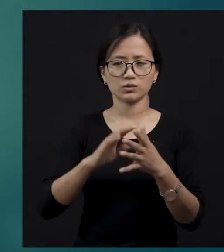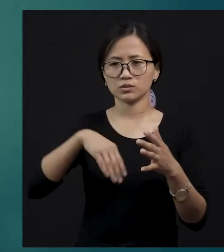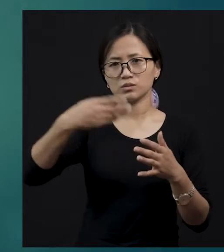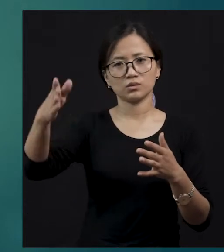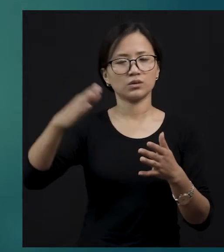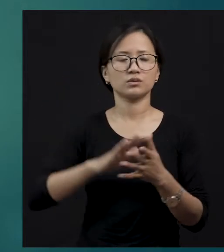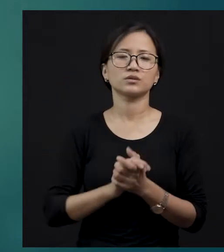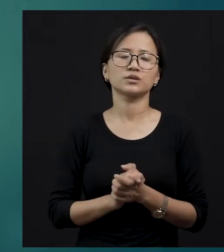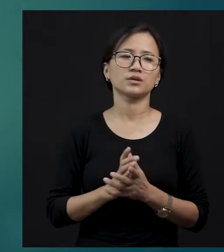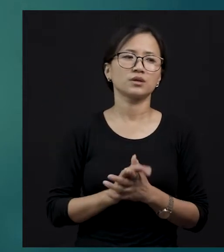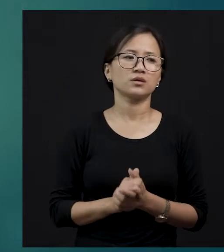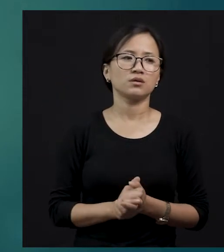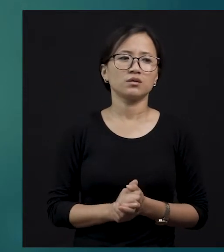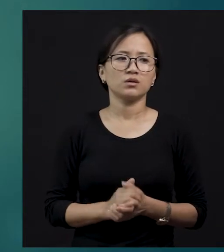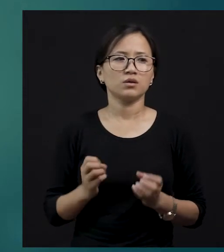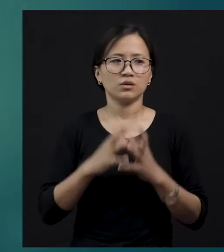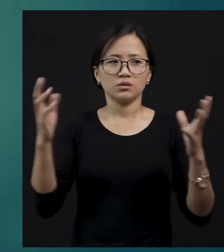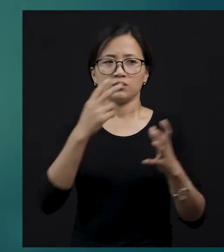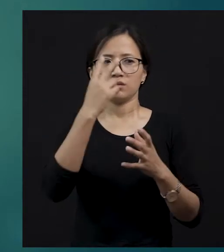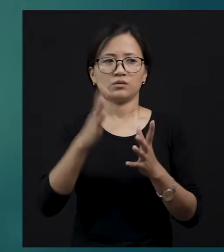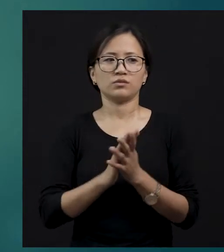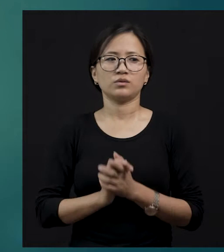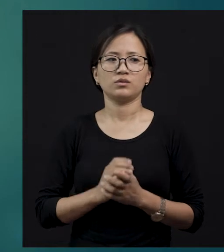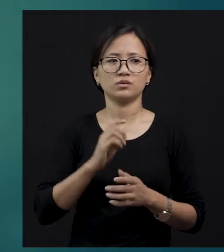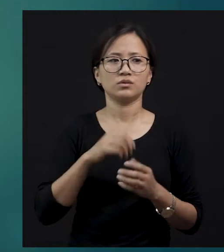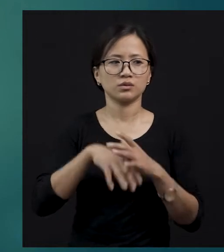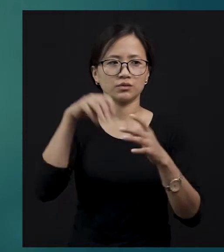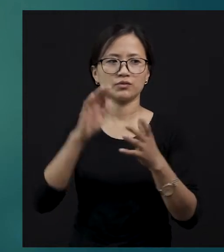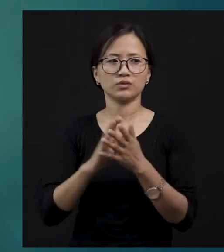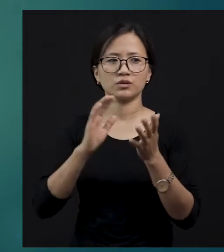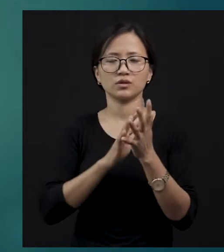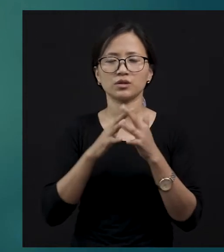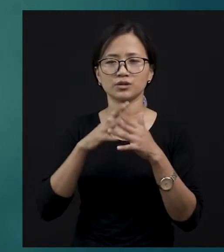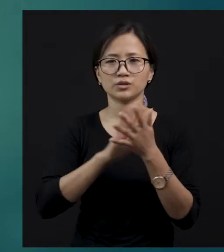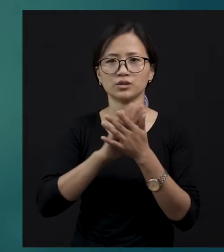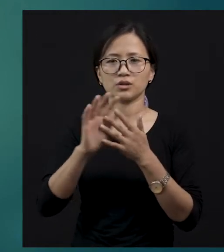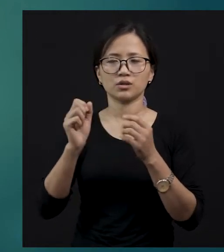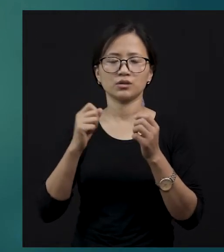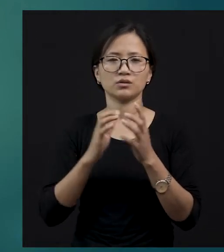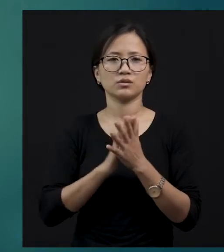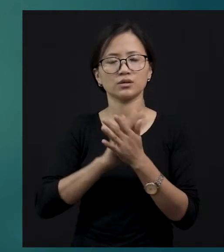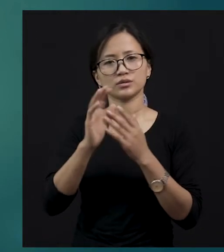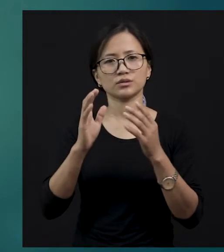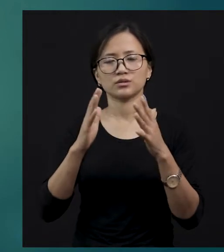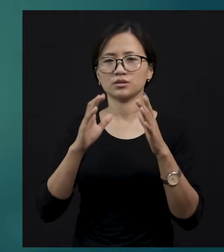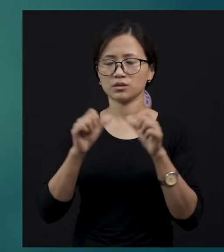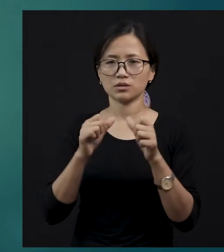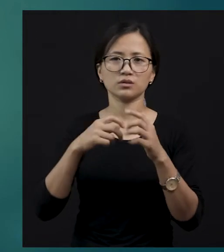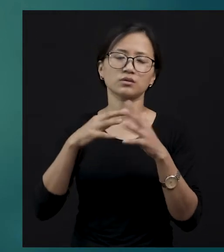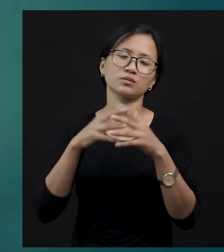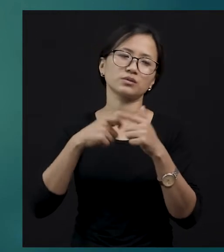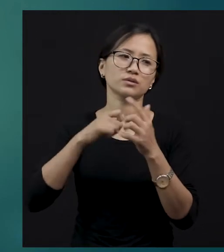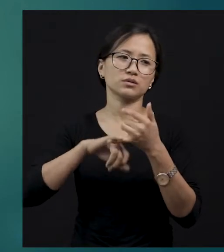always look out for hawks, eagles, and large snakes, okay? These are hawks and eagles. They are just from one family, okay? Eagle